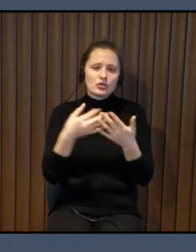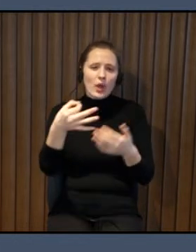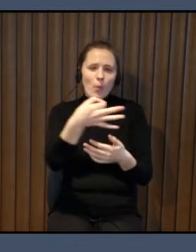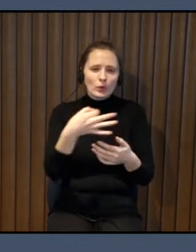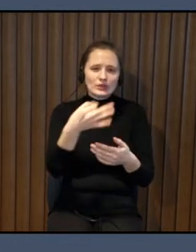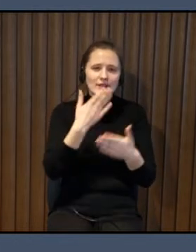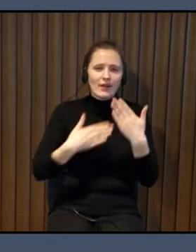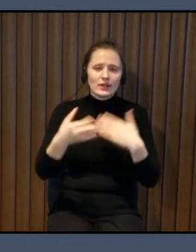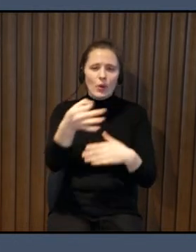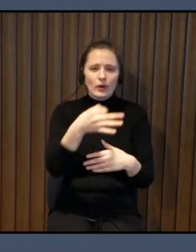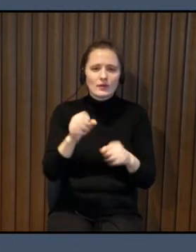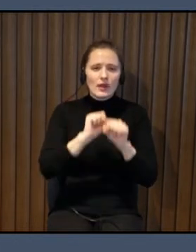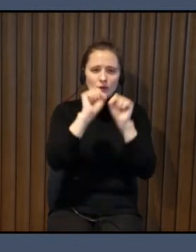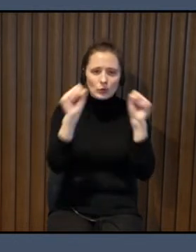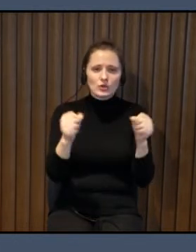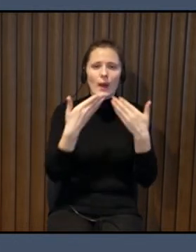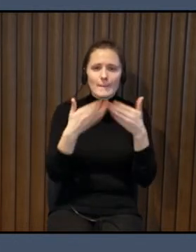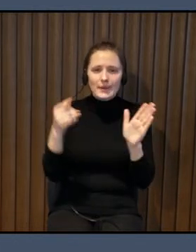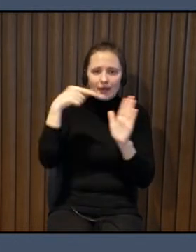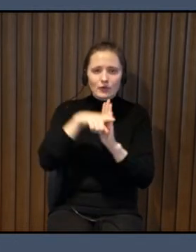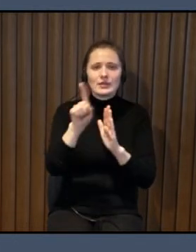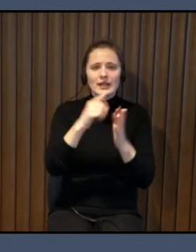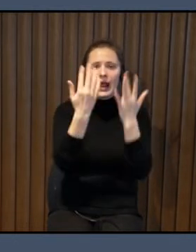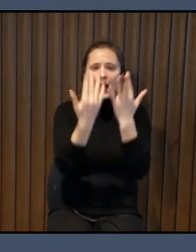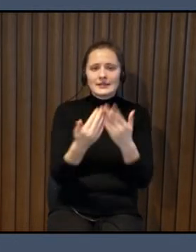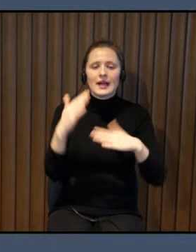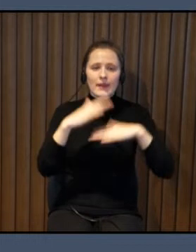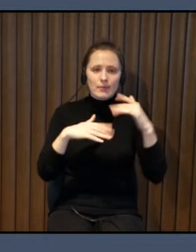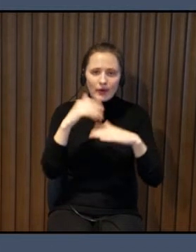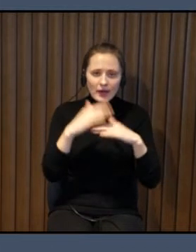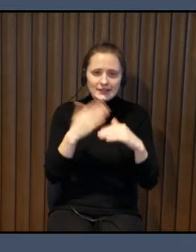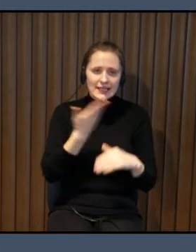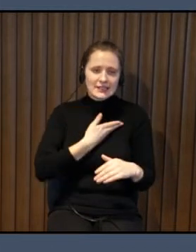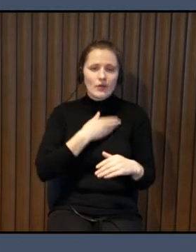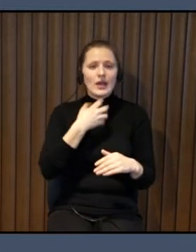works being done in the existing